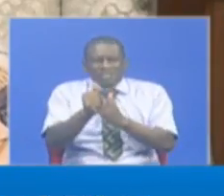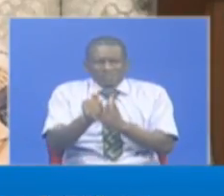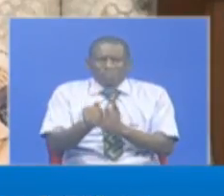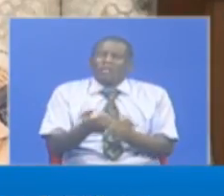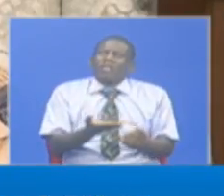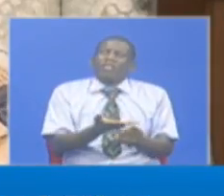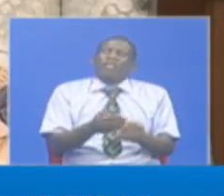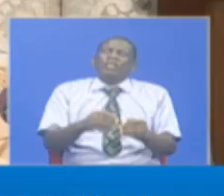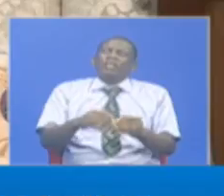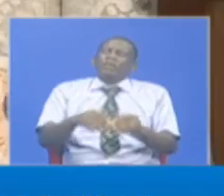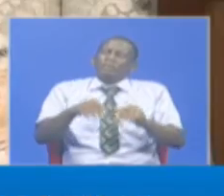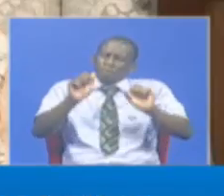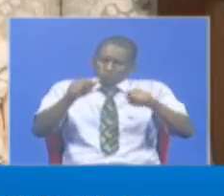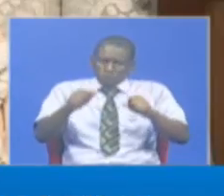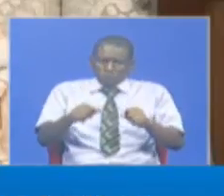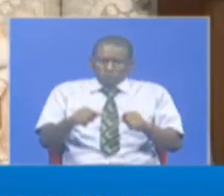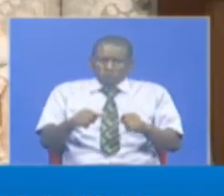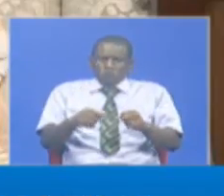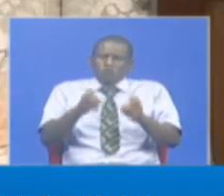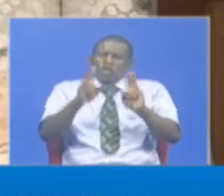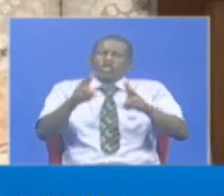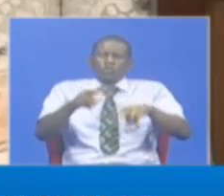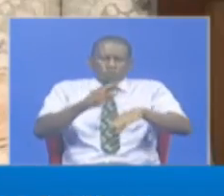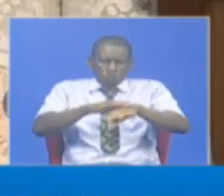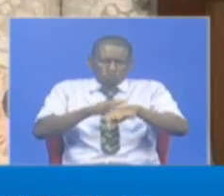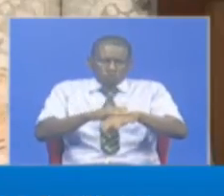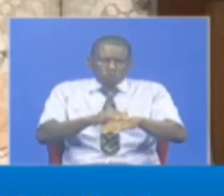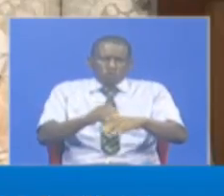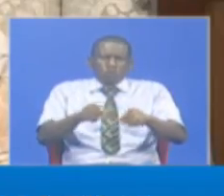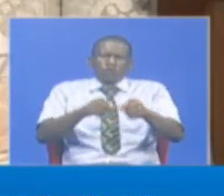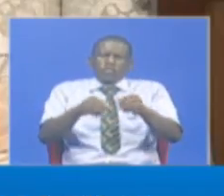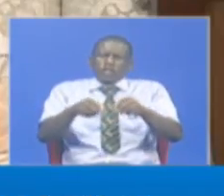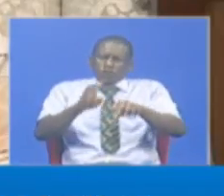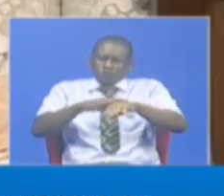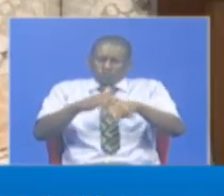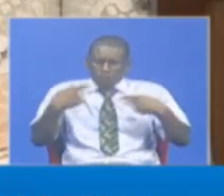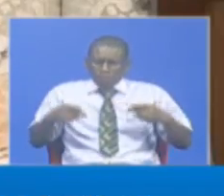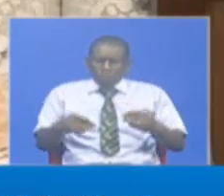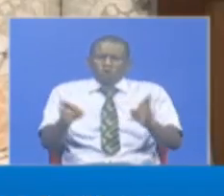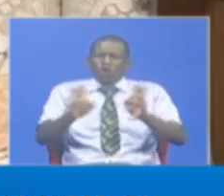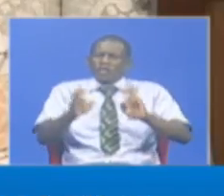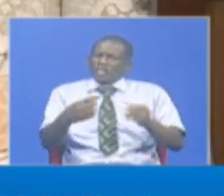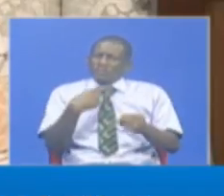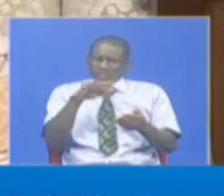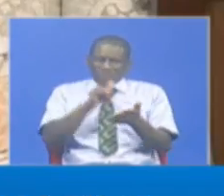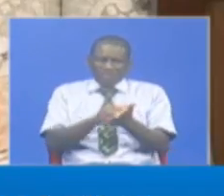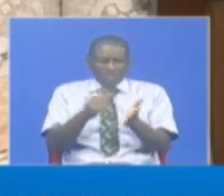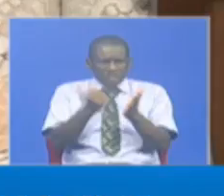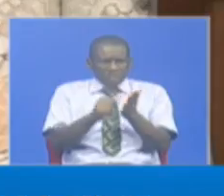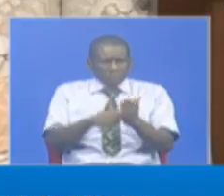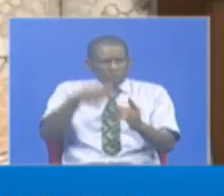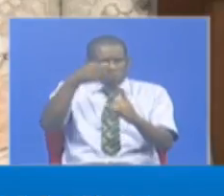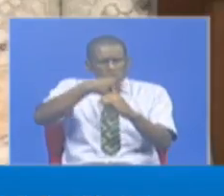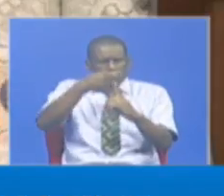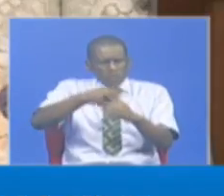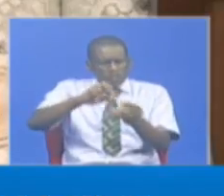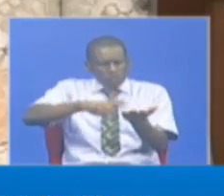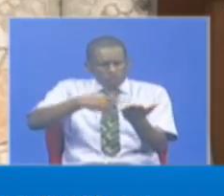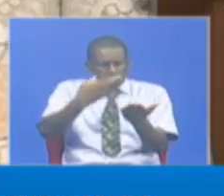able to look at for the common good. She has already mentioned that the crisis of fighting for resources